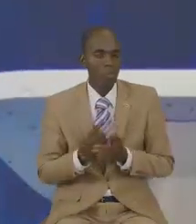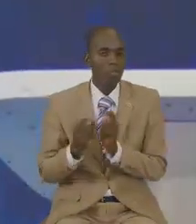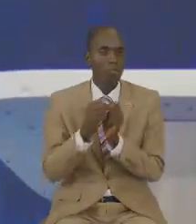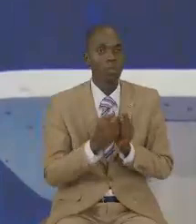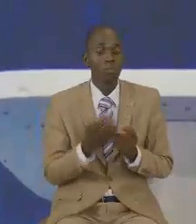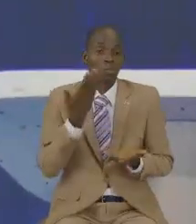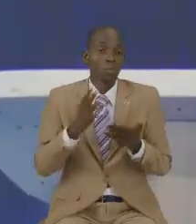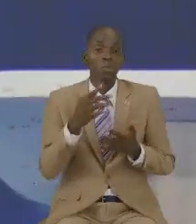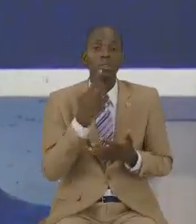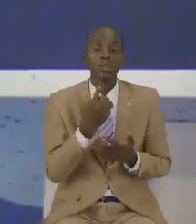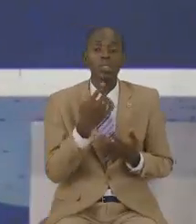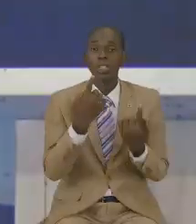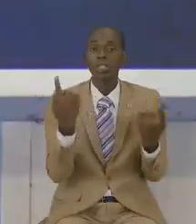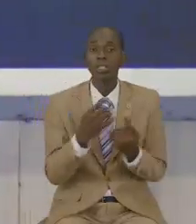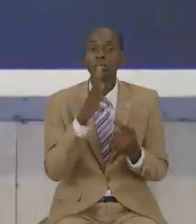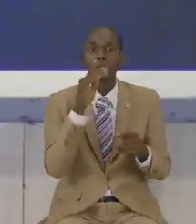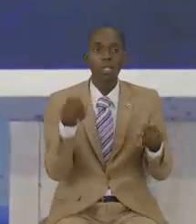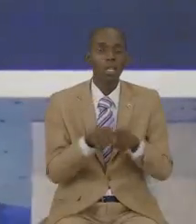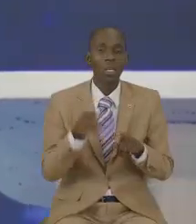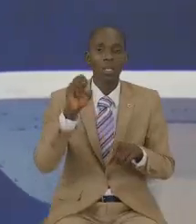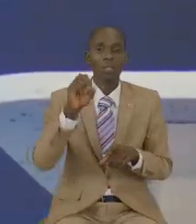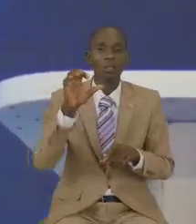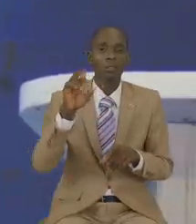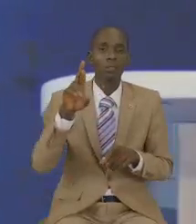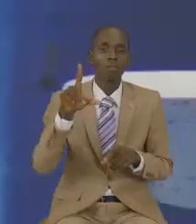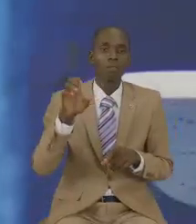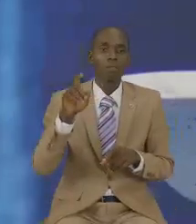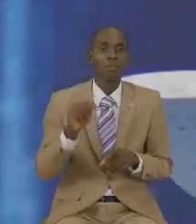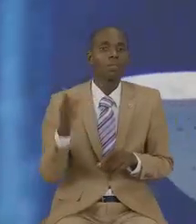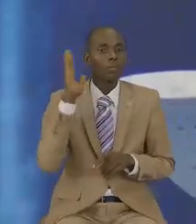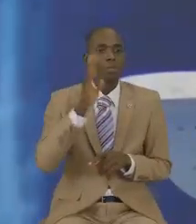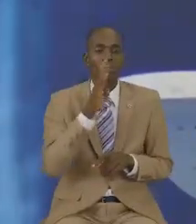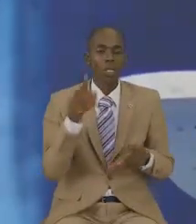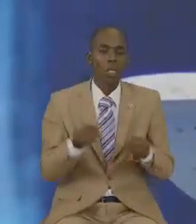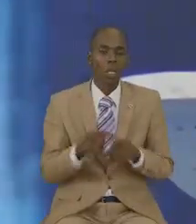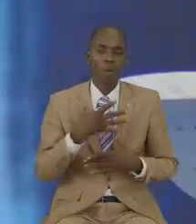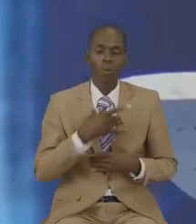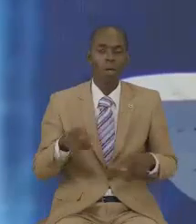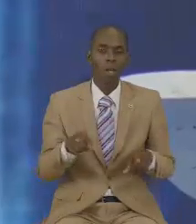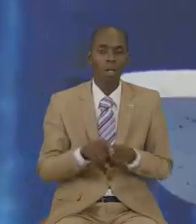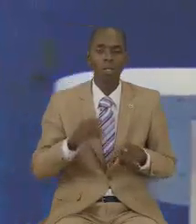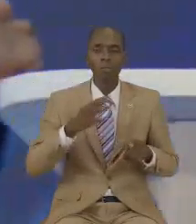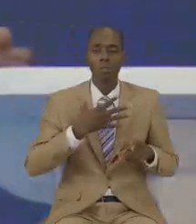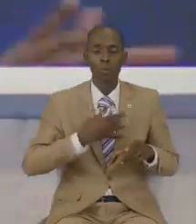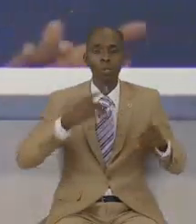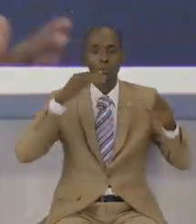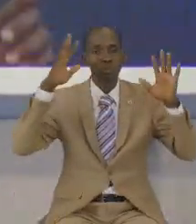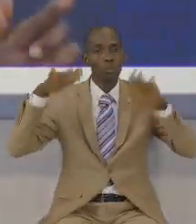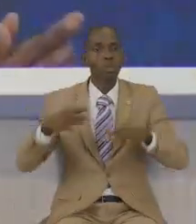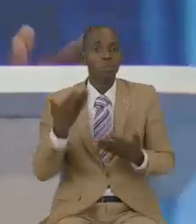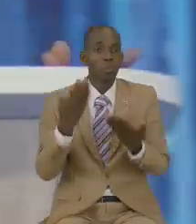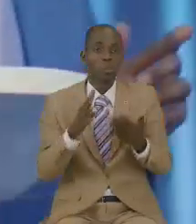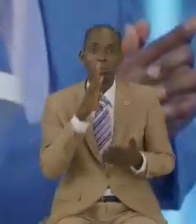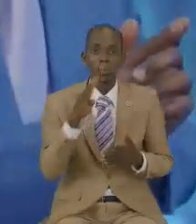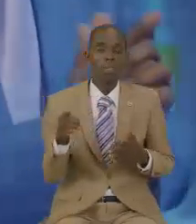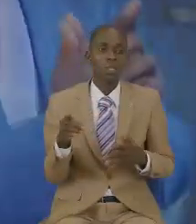as scarlet, they shall be as white as snow, and though they be red like crimson, they shall be as wool.